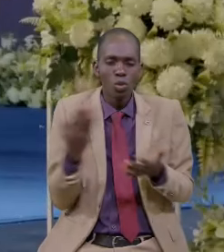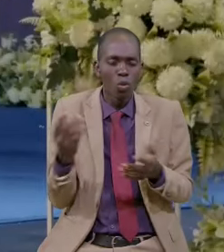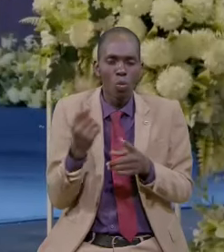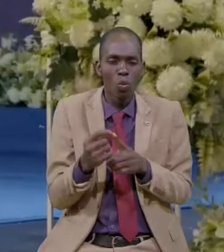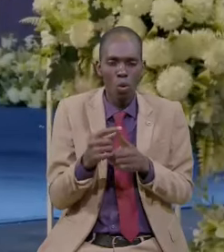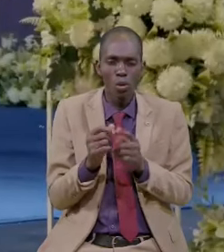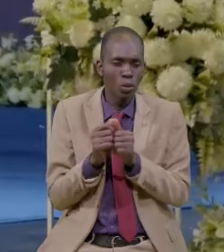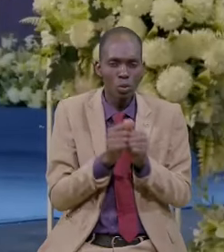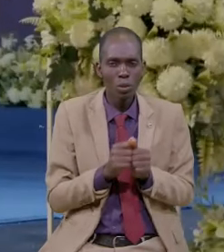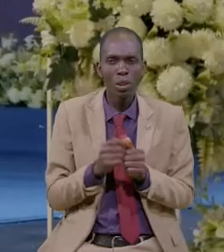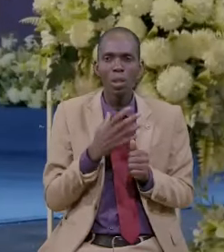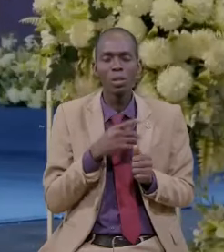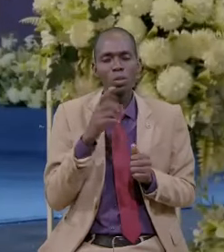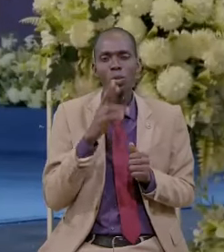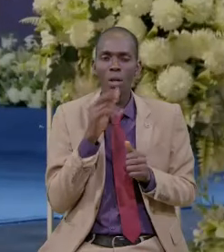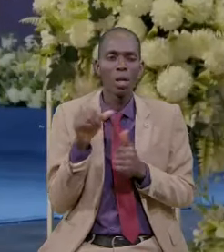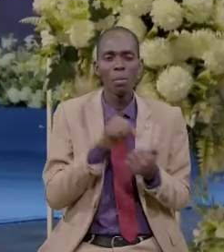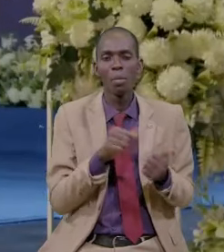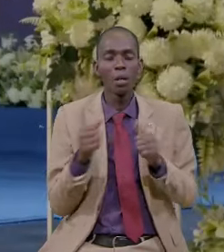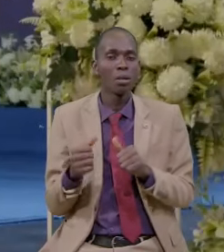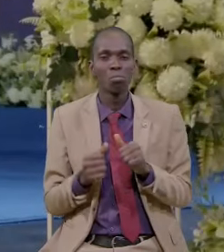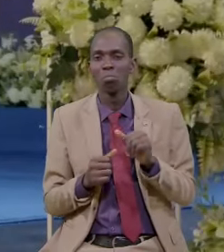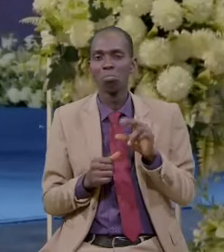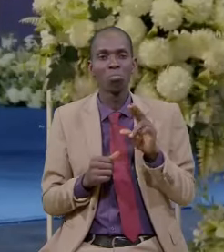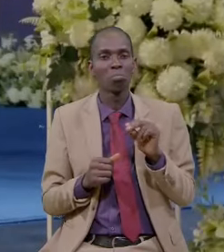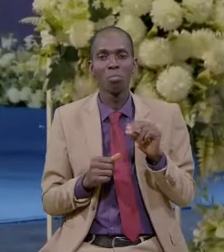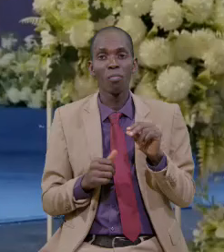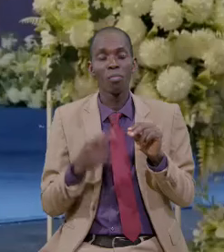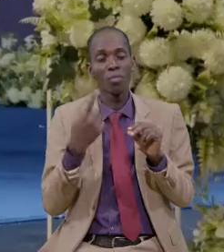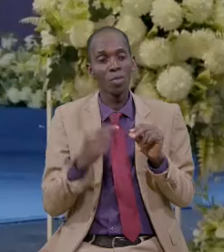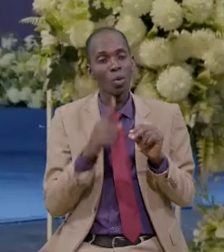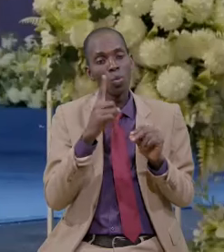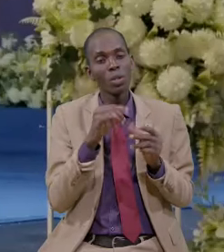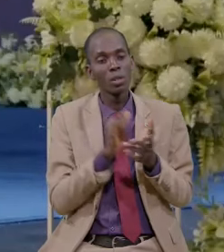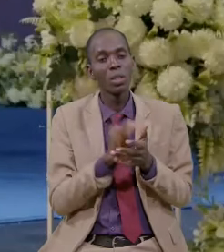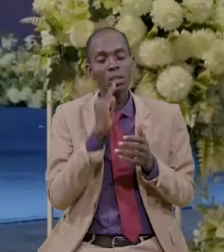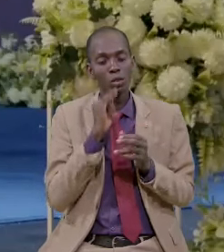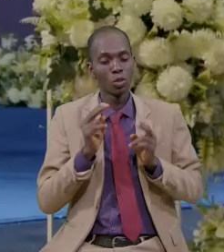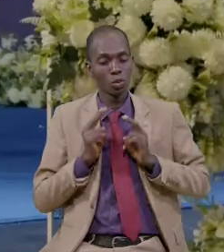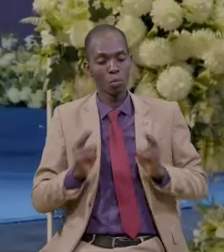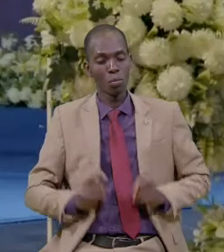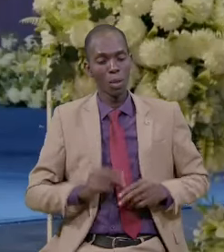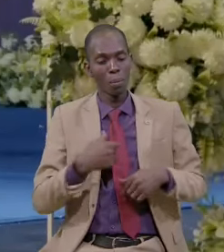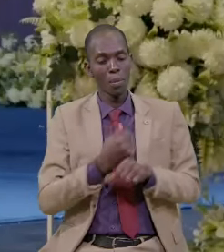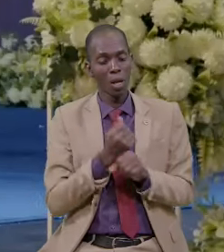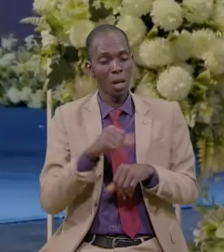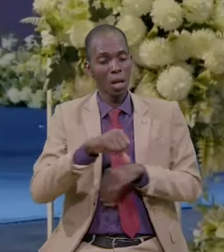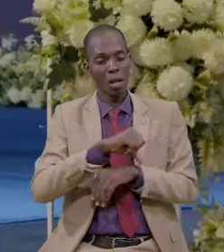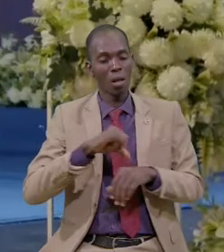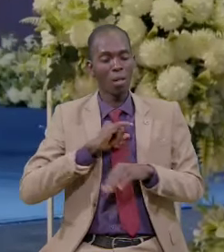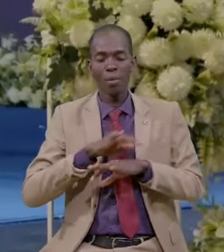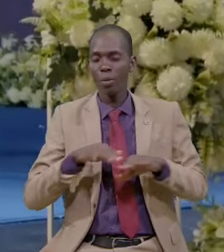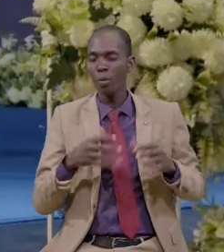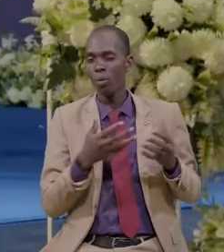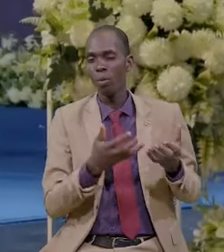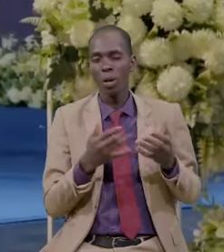then you are baptized. No, the one that is man-made anointing, that one I don't want. And I can remember the